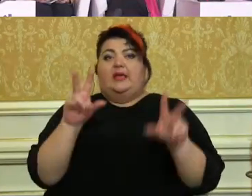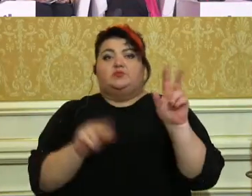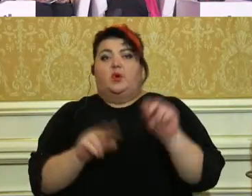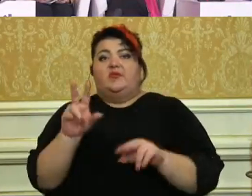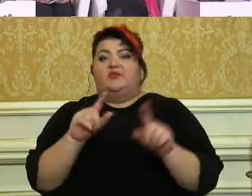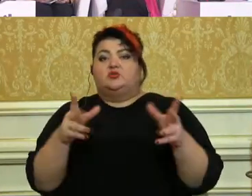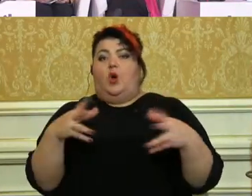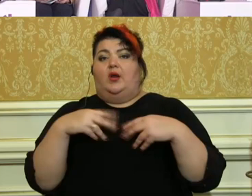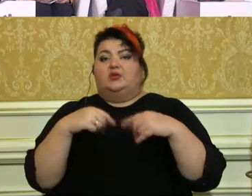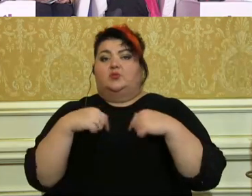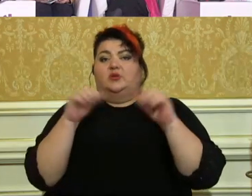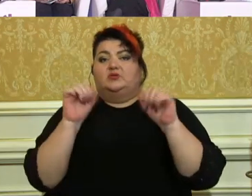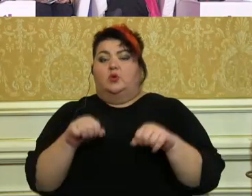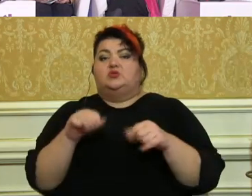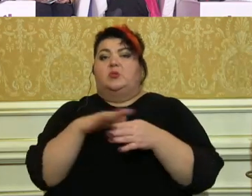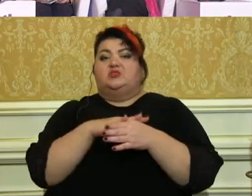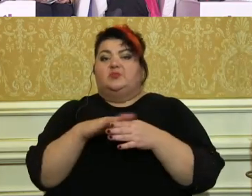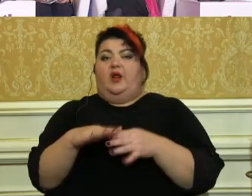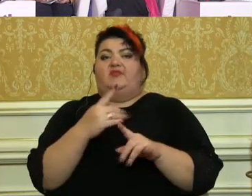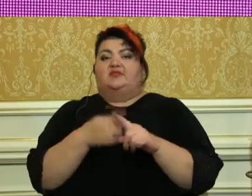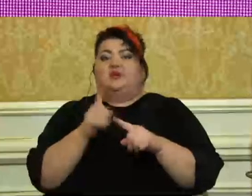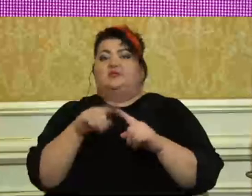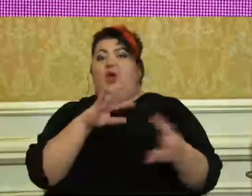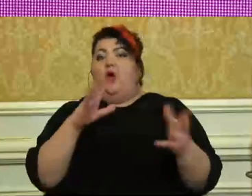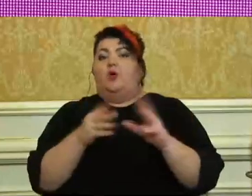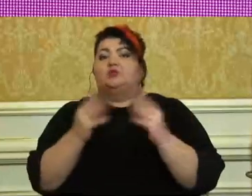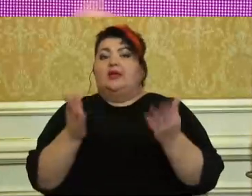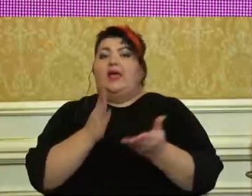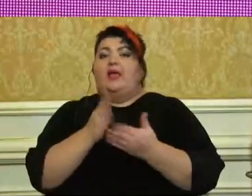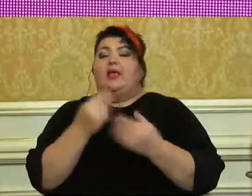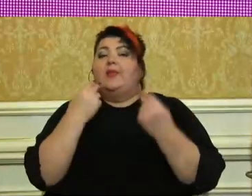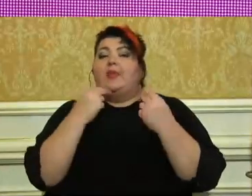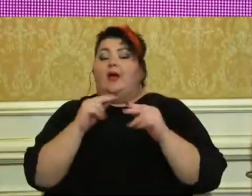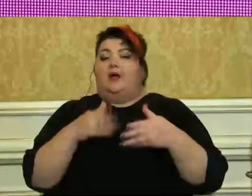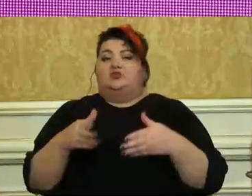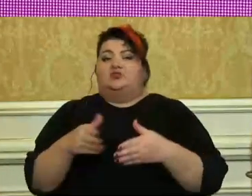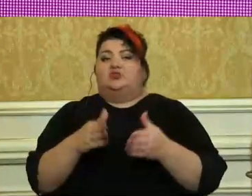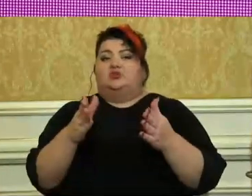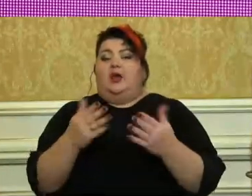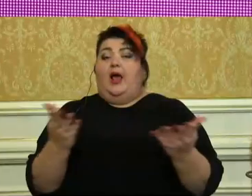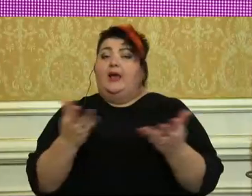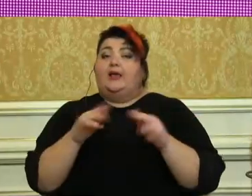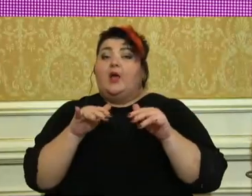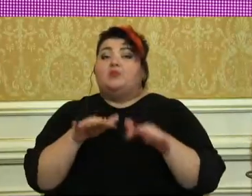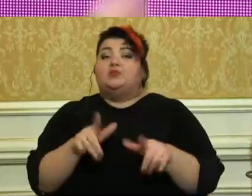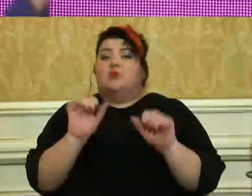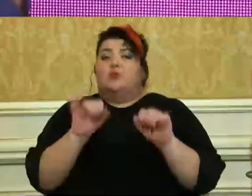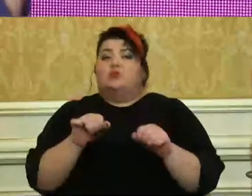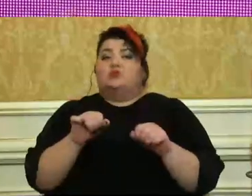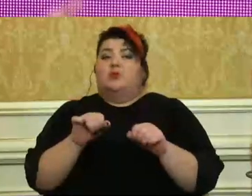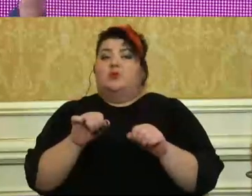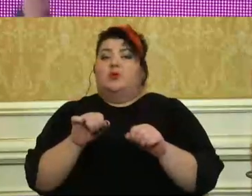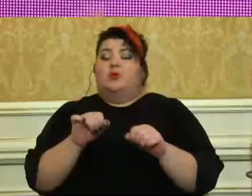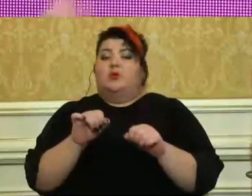on that. So what is the best way to combat violence against women? It is the Istanbul Convention. Let's get